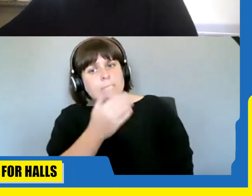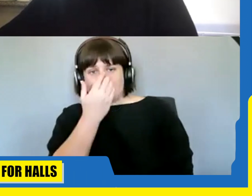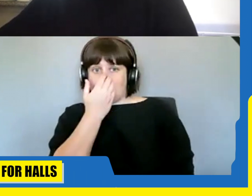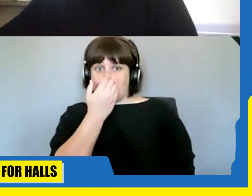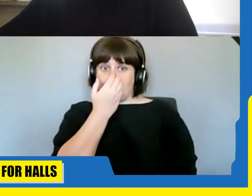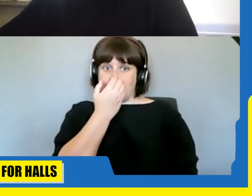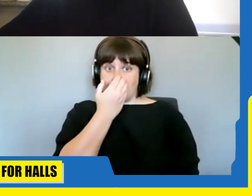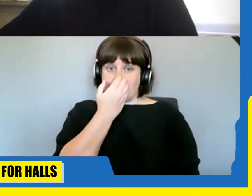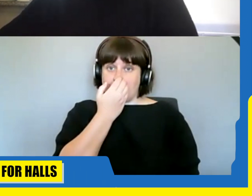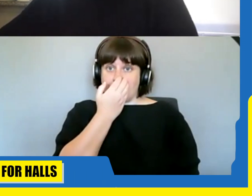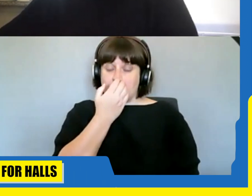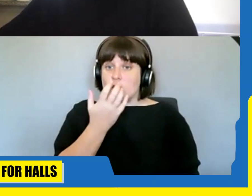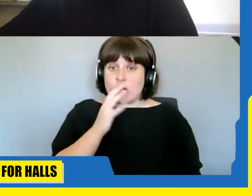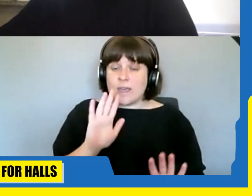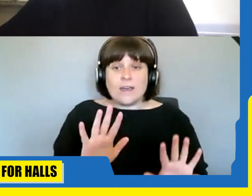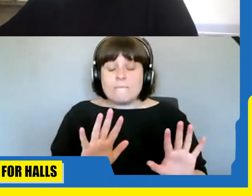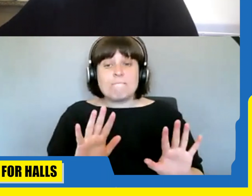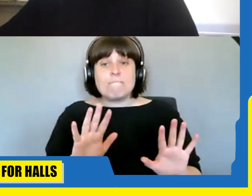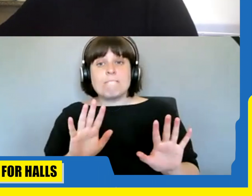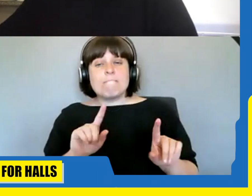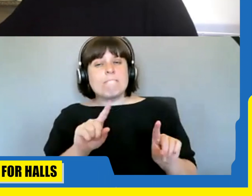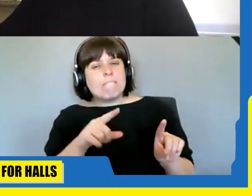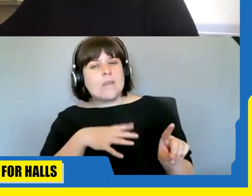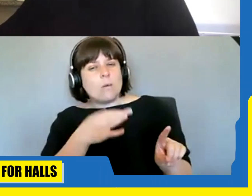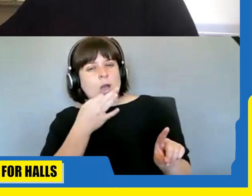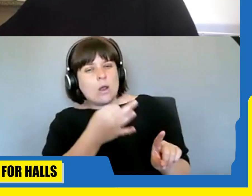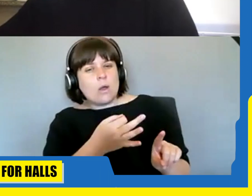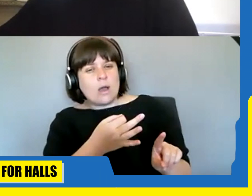school, but sorry, I was just going to ask. No,